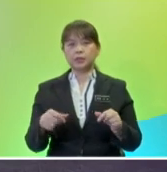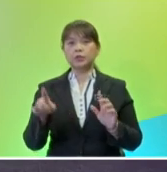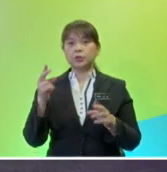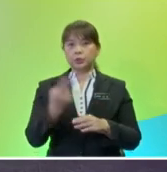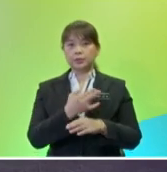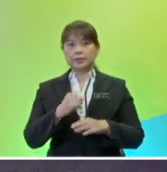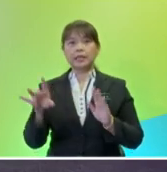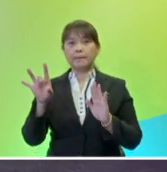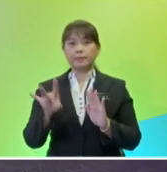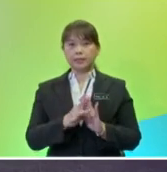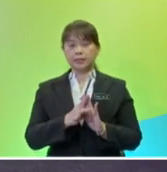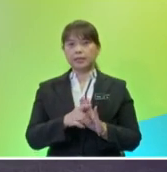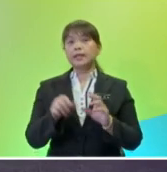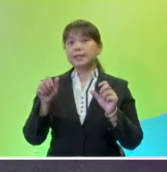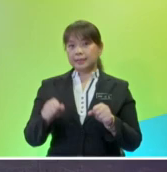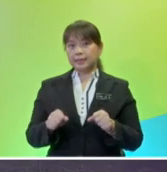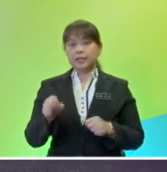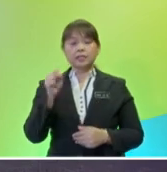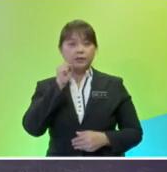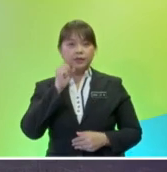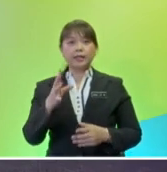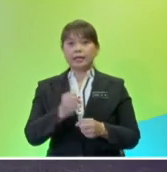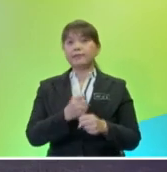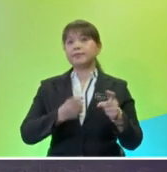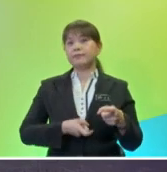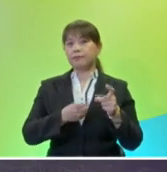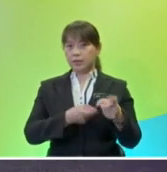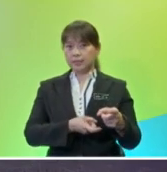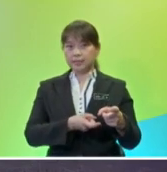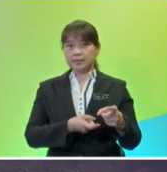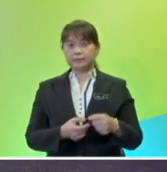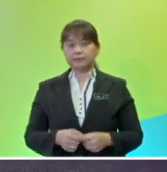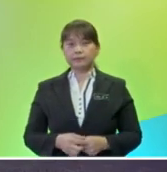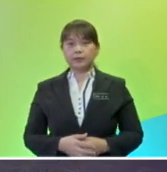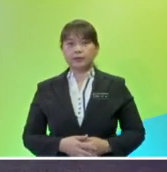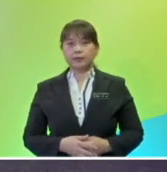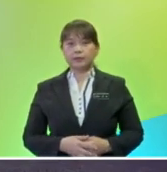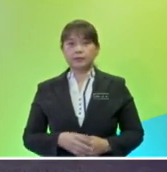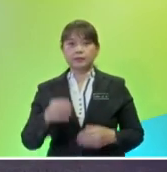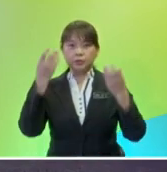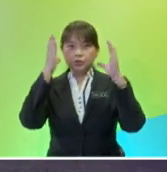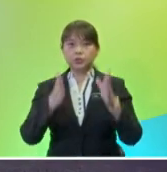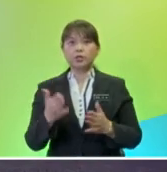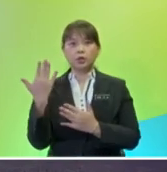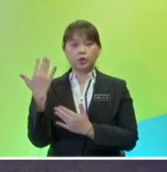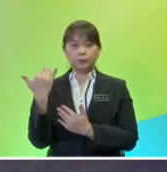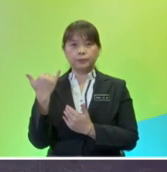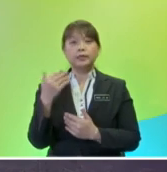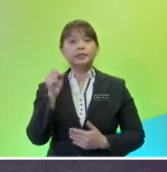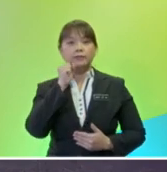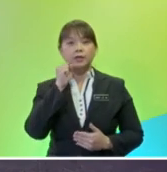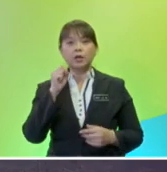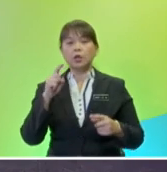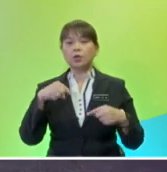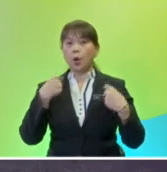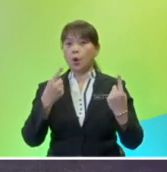I be rewarded as well? Okay, Shafika, I hope when you go back, you create one more game